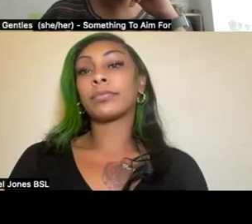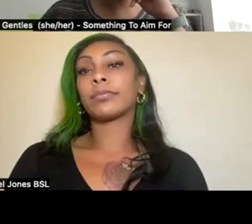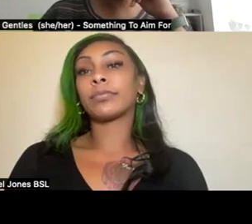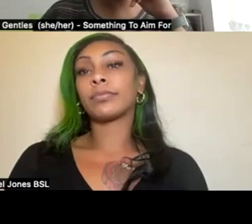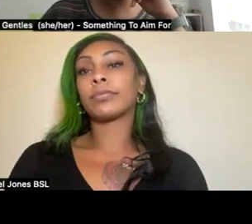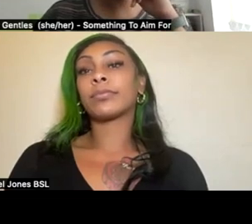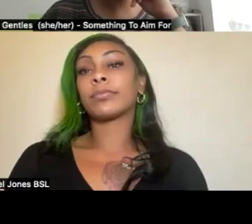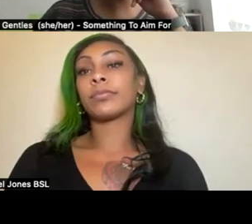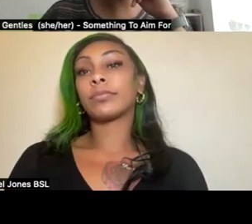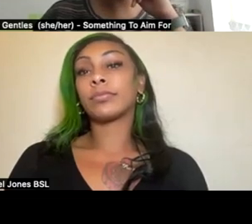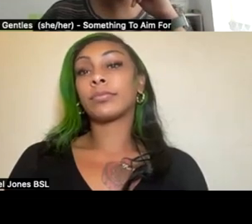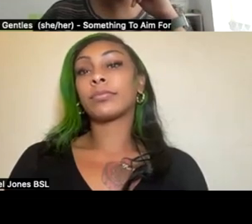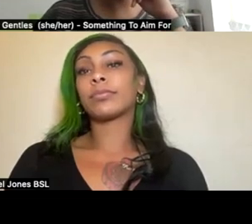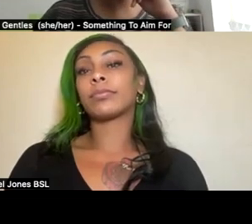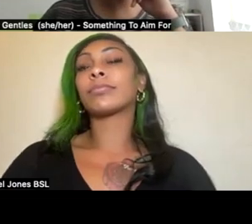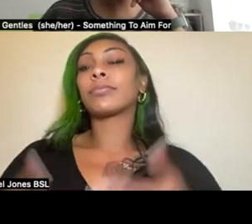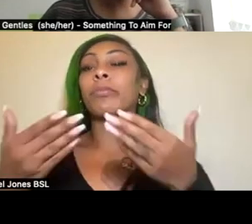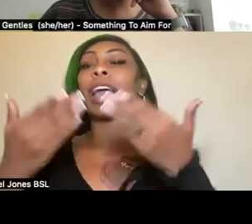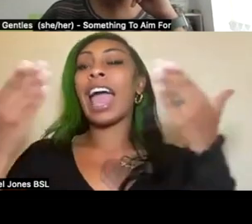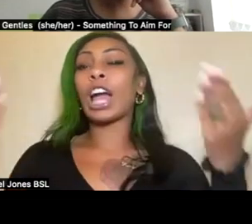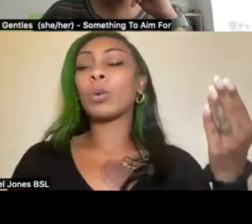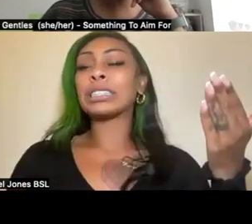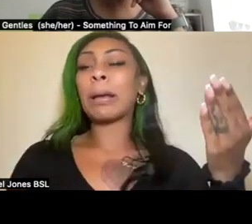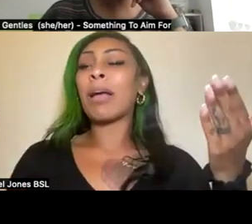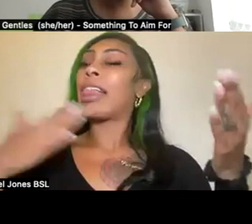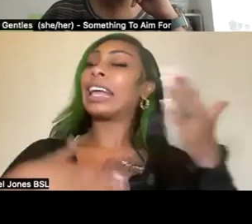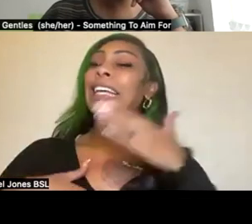equitable conditions A to Z from what we've heard,